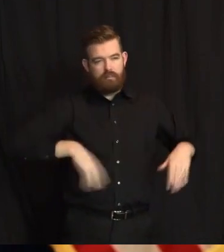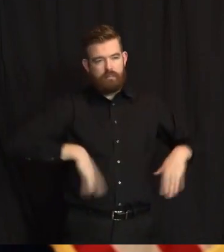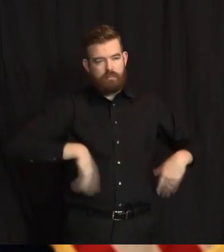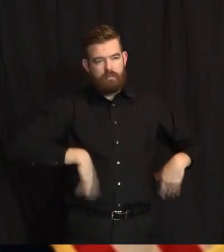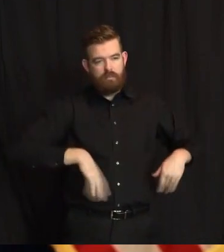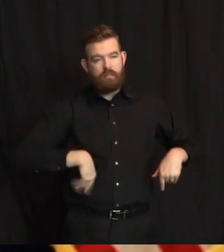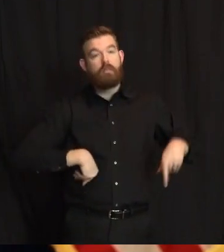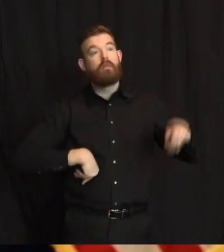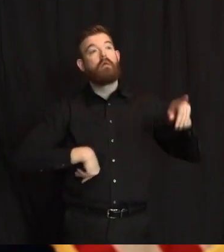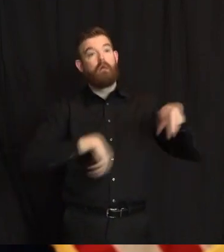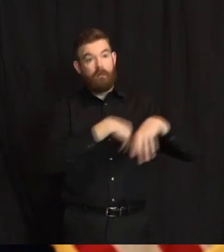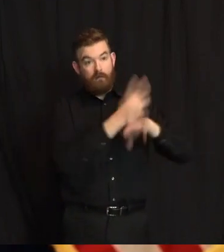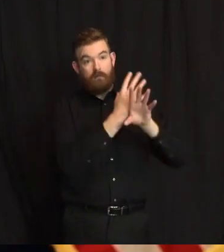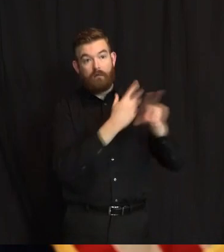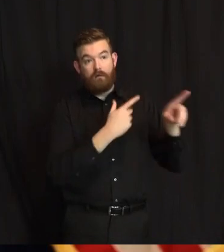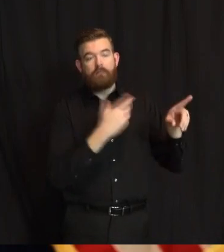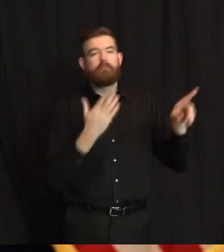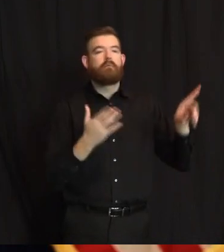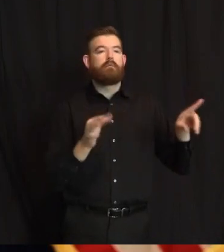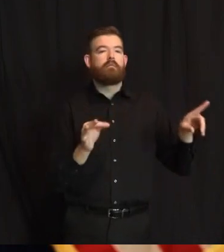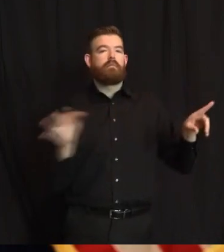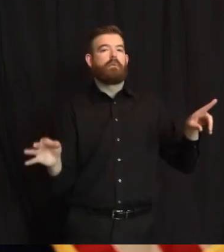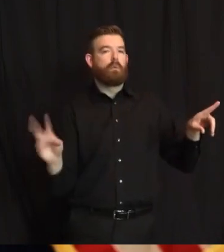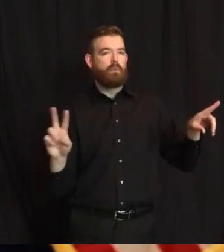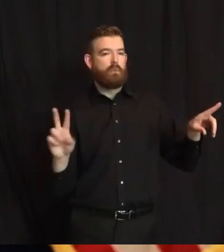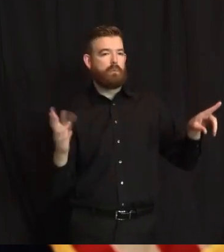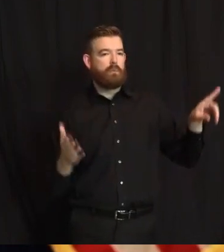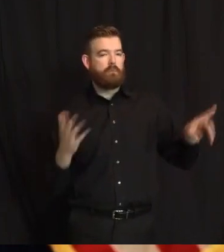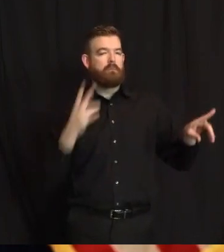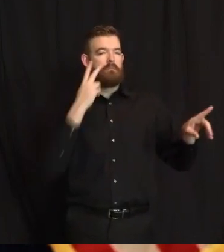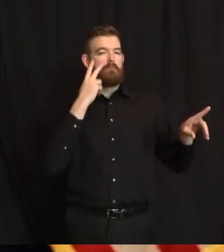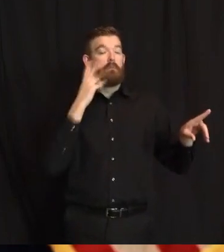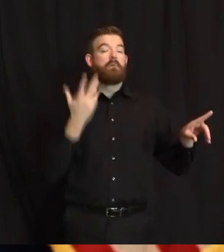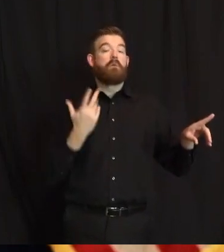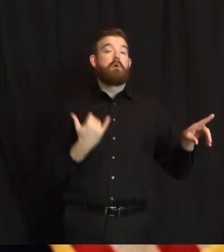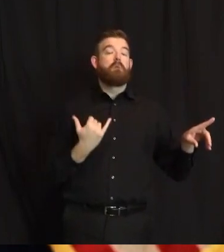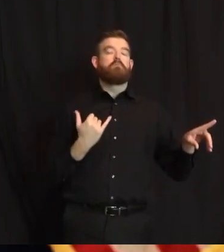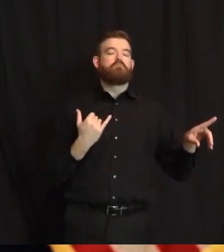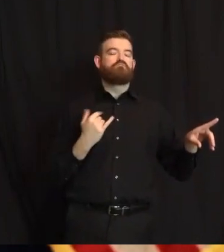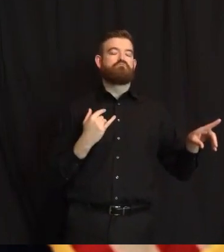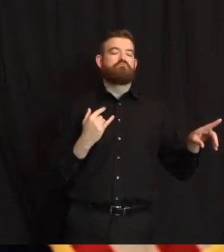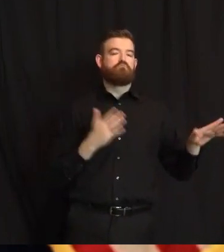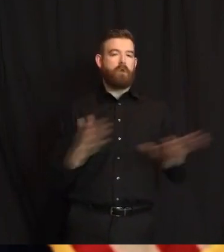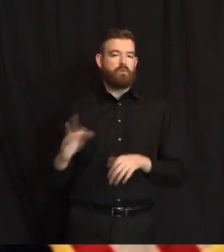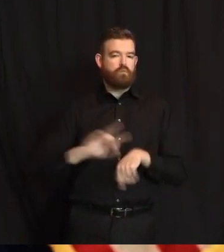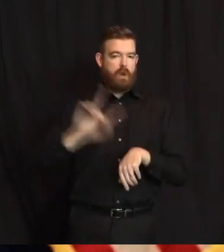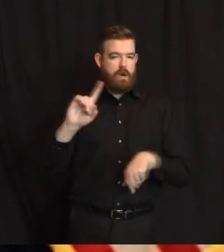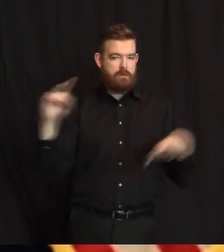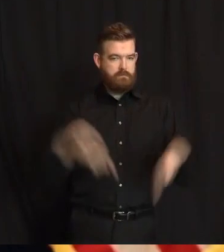p.m. Thanks, Martell. You've been here every single day. Brian, you're up. Thank you, Governor, and happy holidays to everybody.